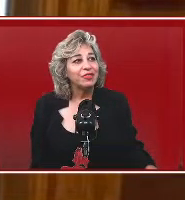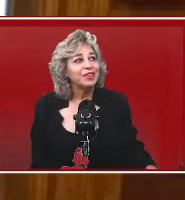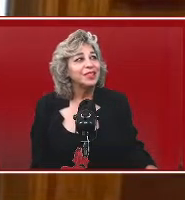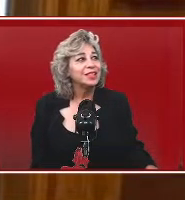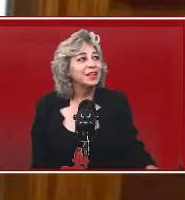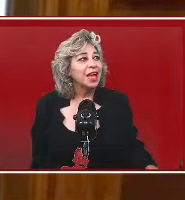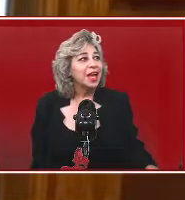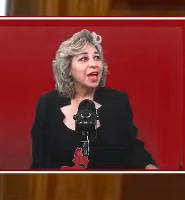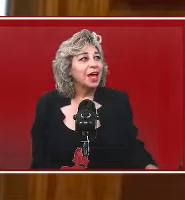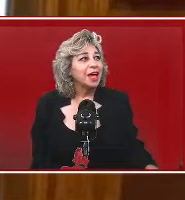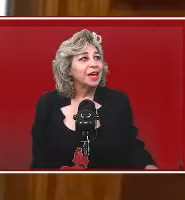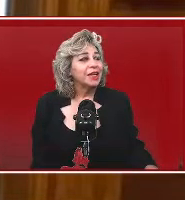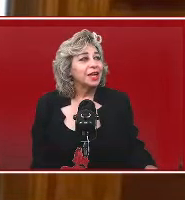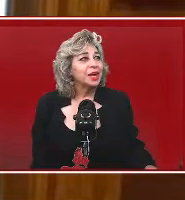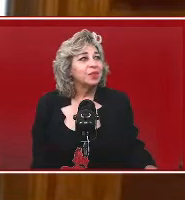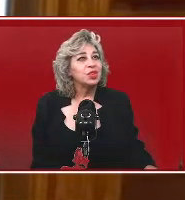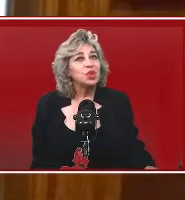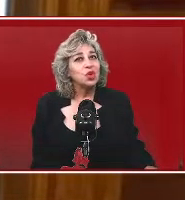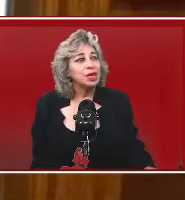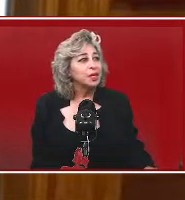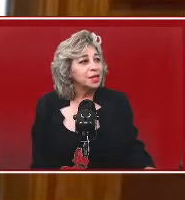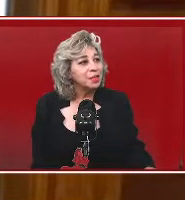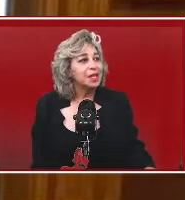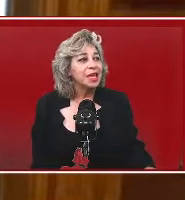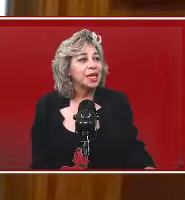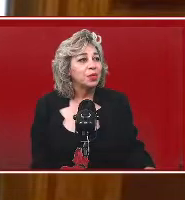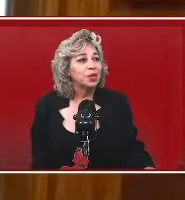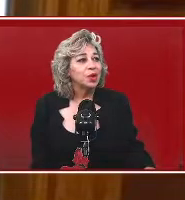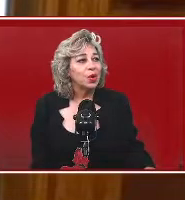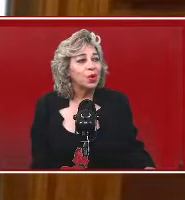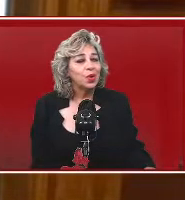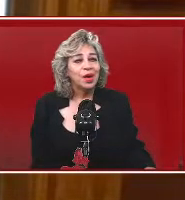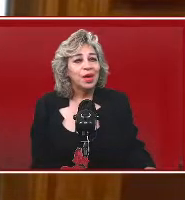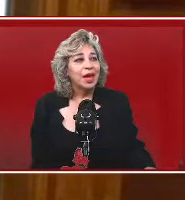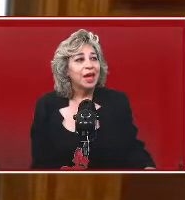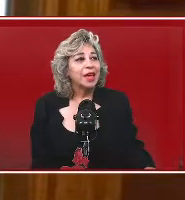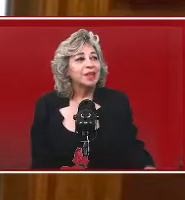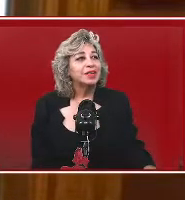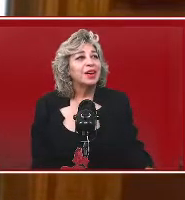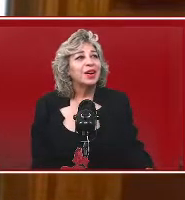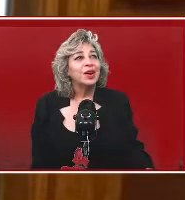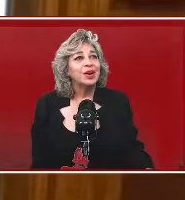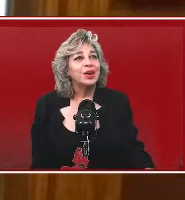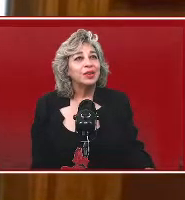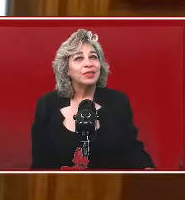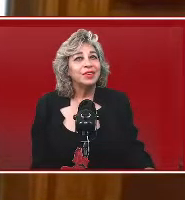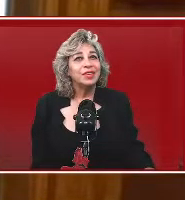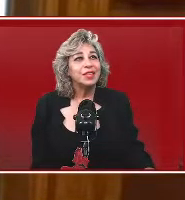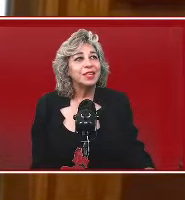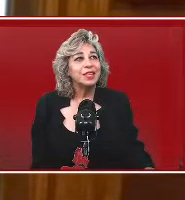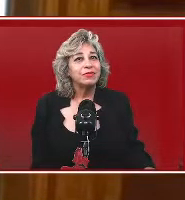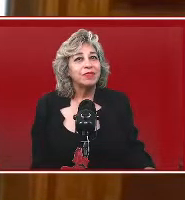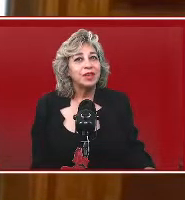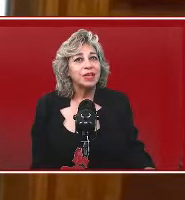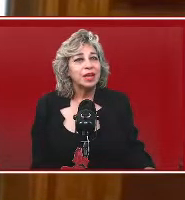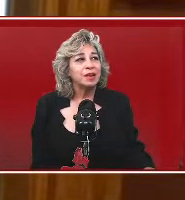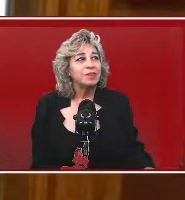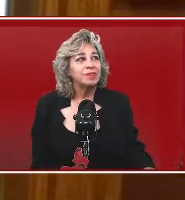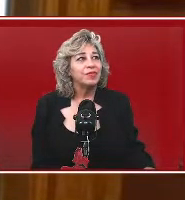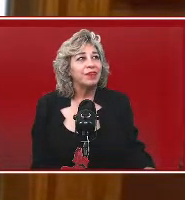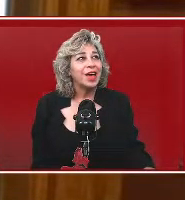is in his office, and typically he would go and visit the